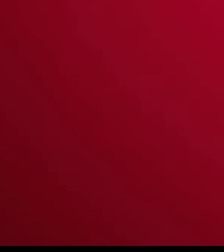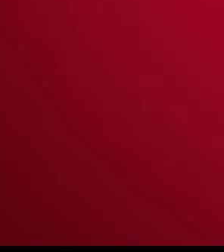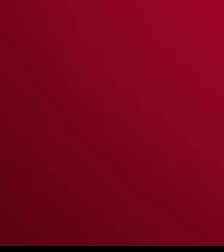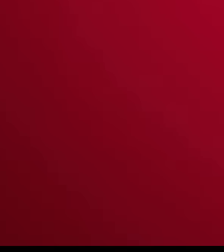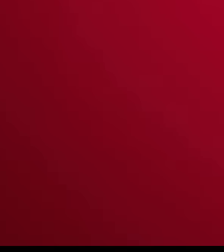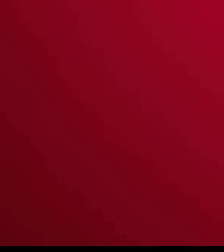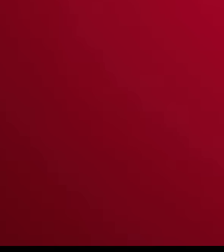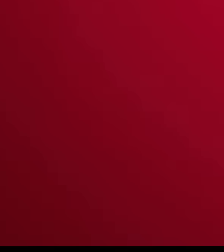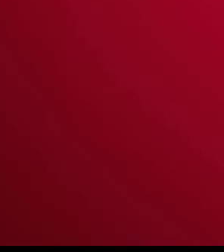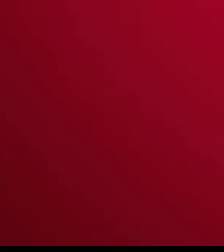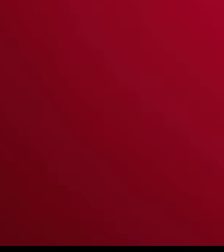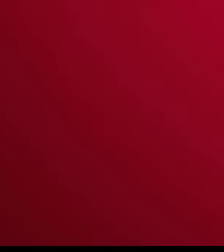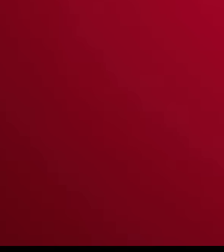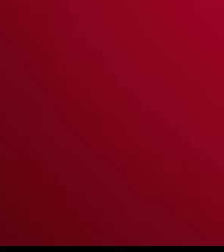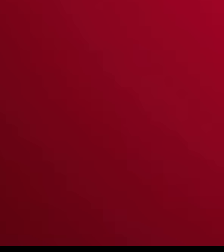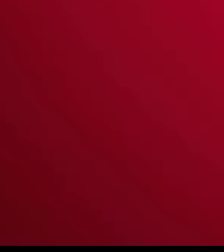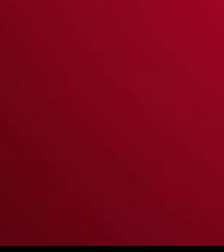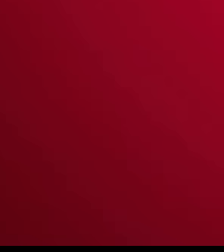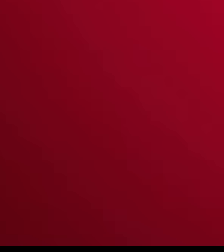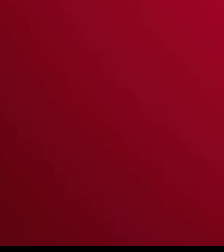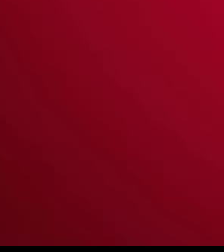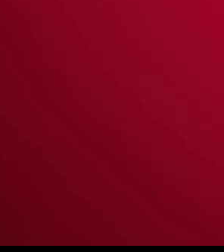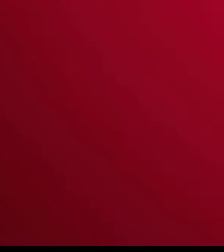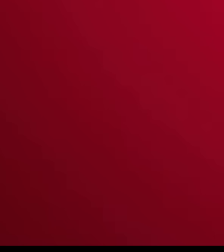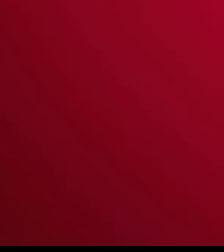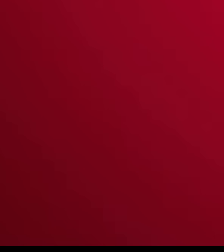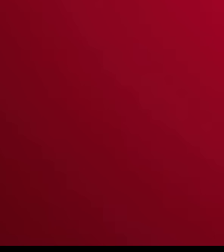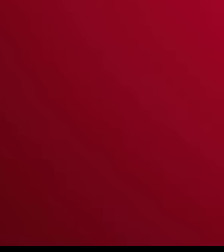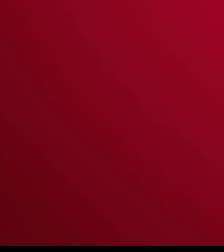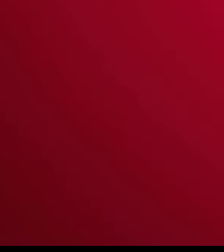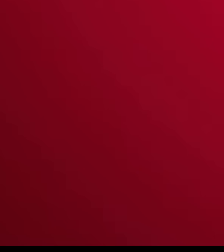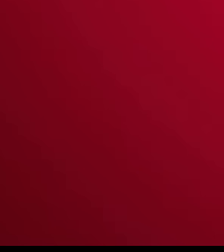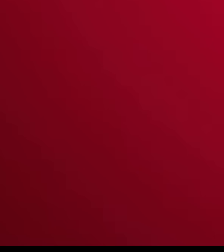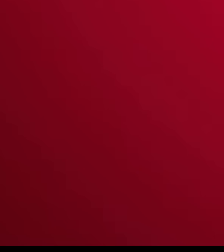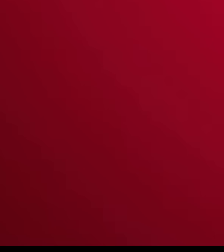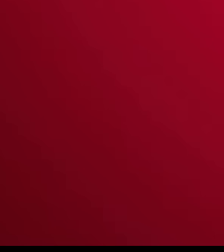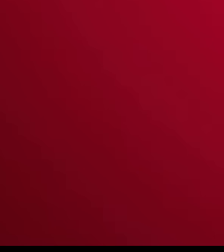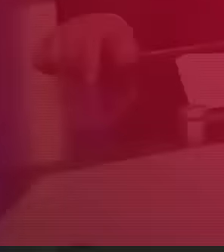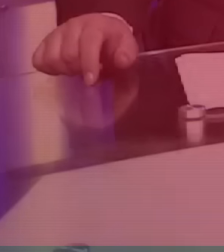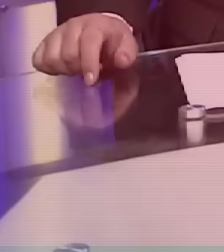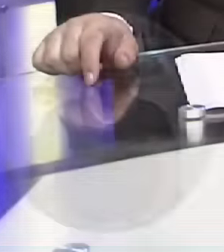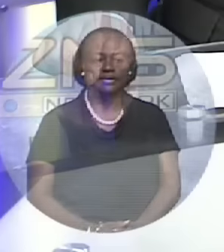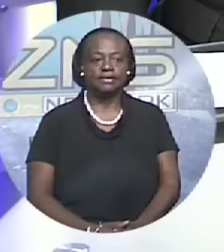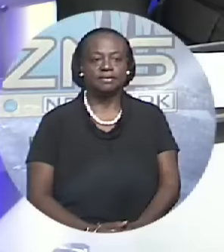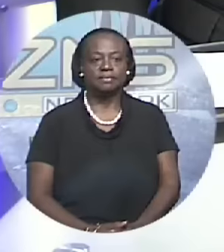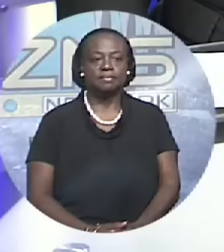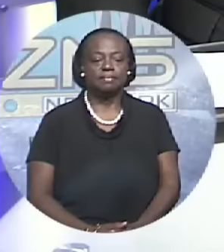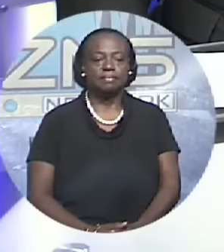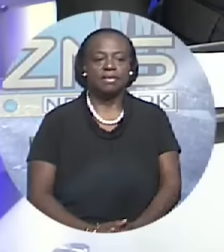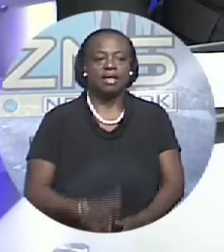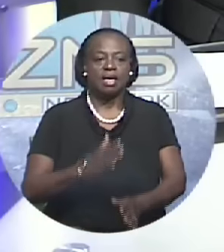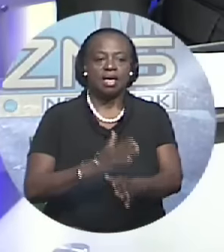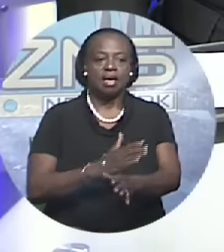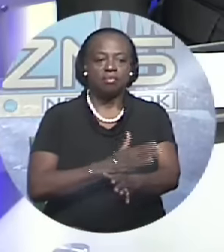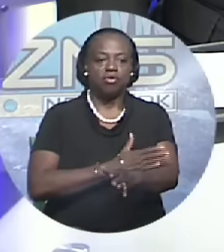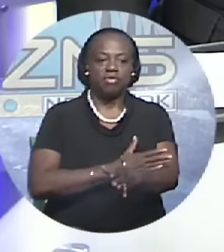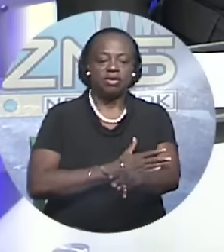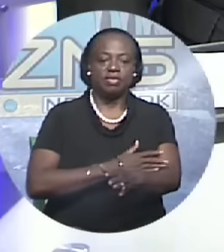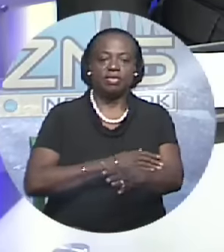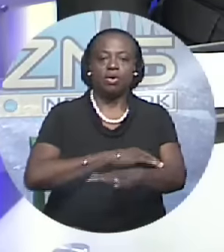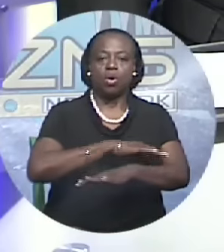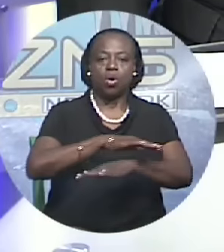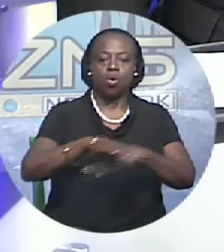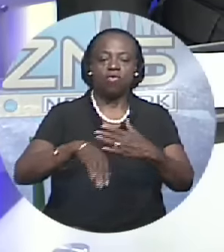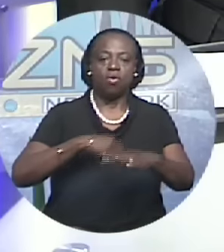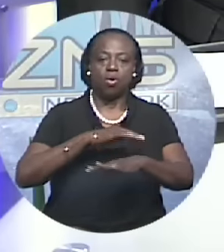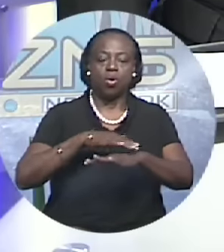This portion of the news brought to you by McDonald's. McDonald's, I'm loving it. Improving the overall experience at healthcare